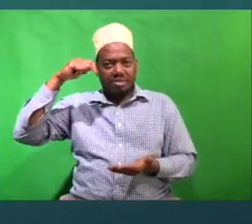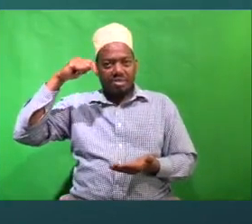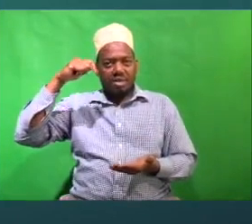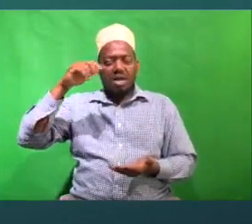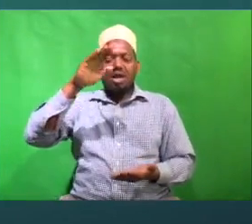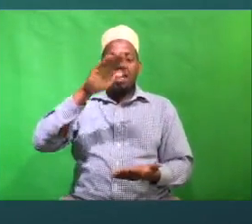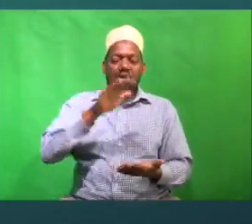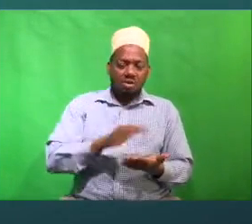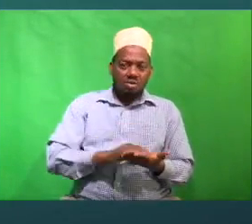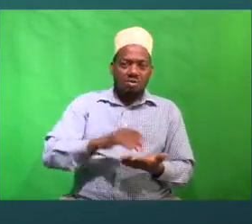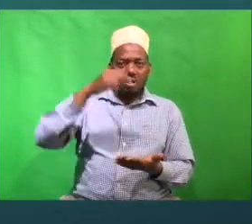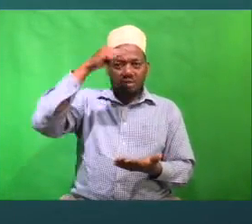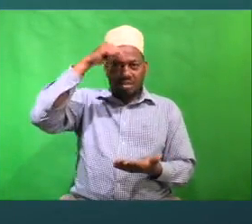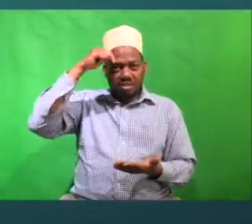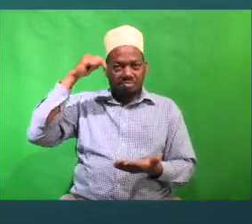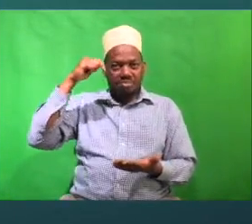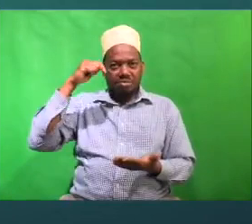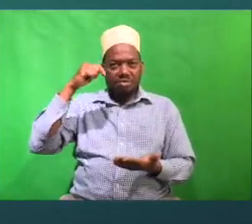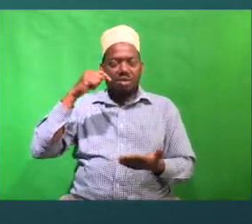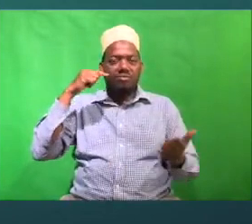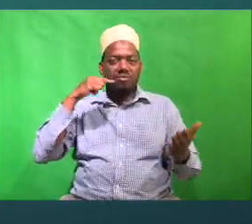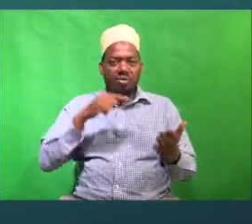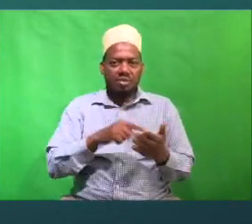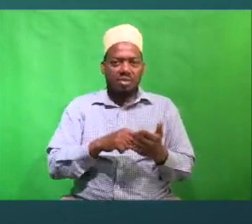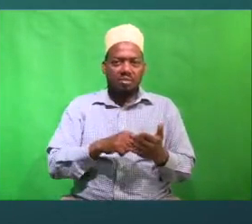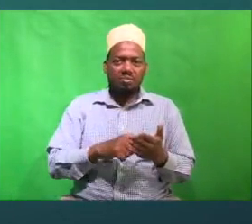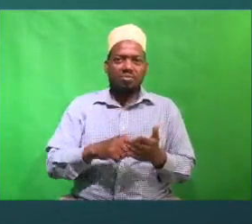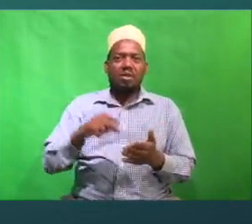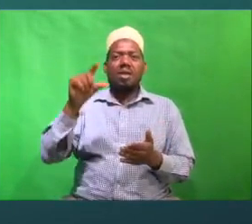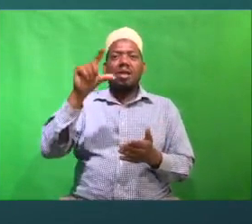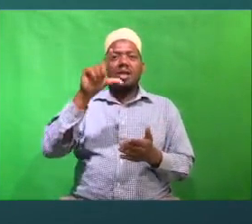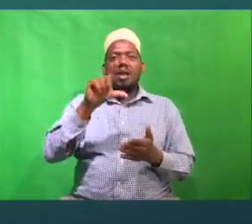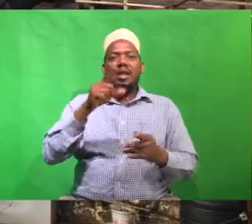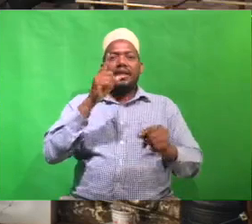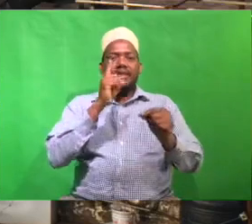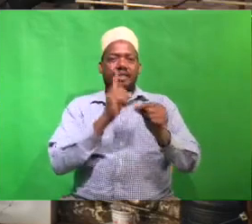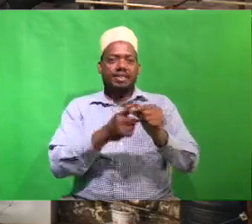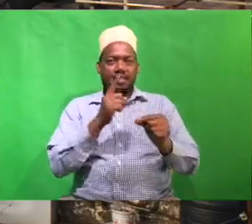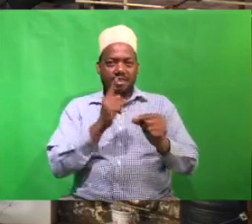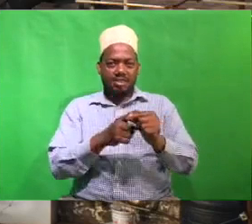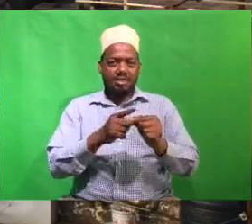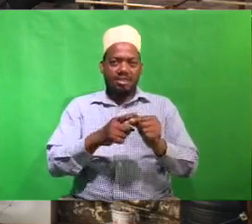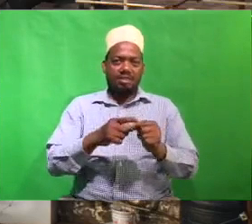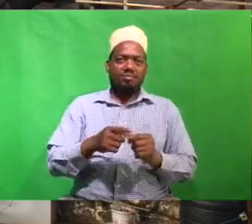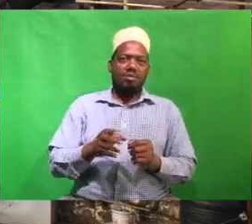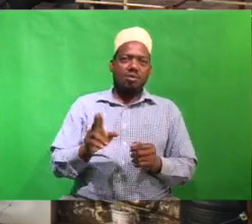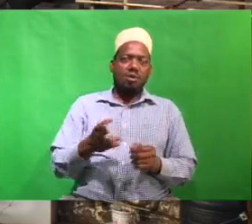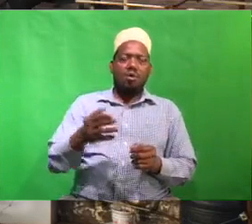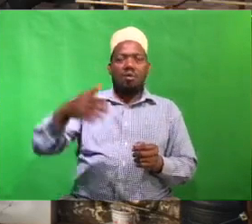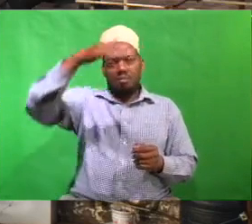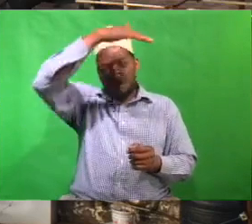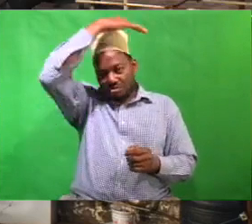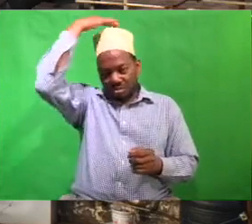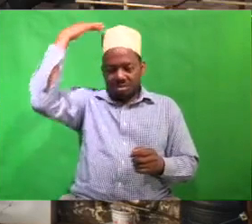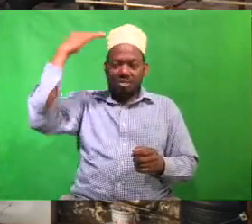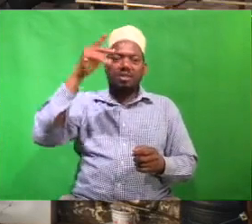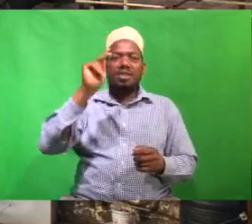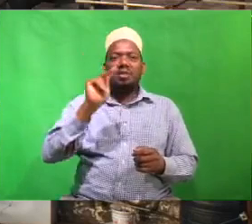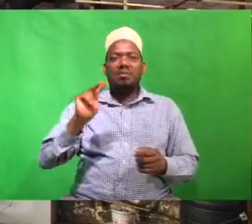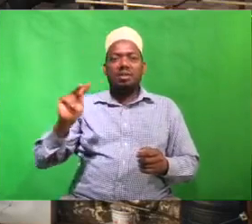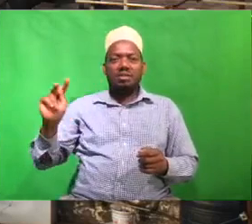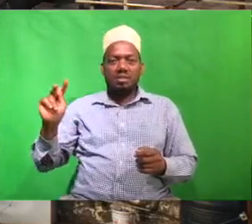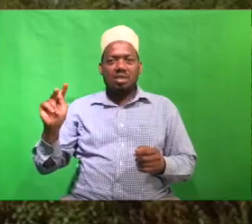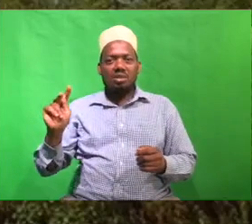there is a lower temperature in the area. For example, land of mountain Kilimanjaro is the top of the mountain Kilimanjaro